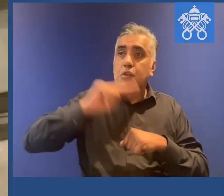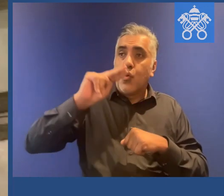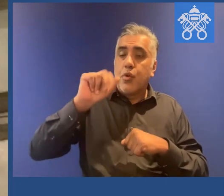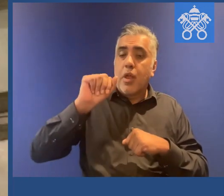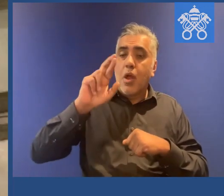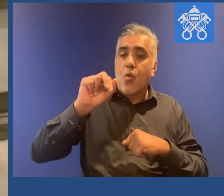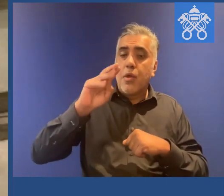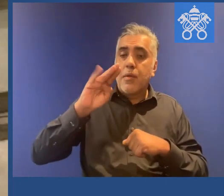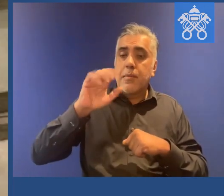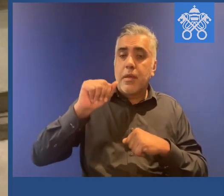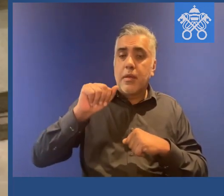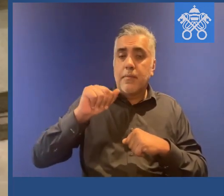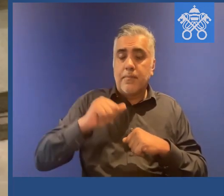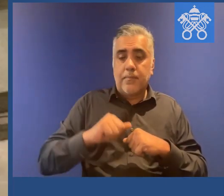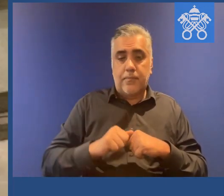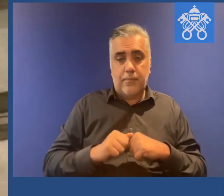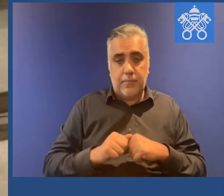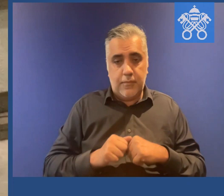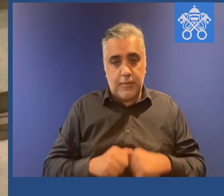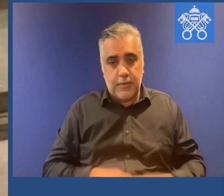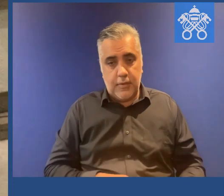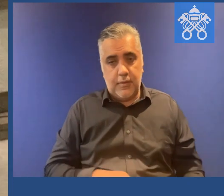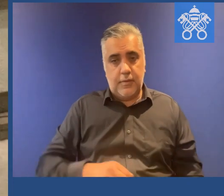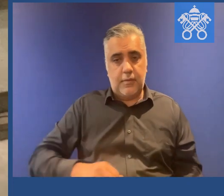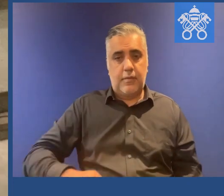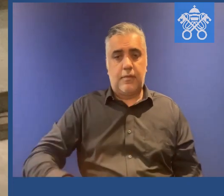Arabia. Shukran.